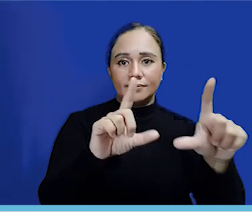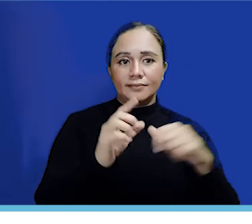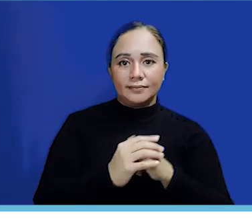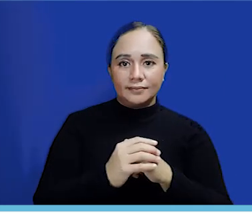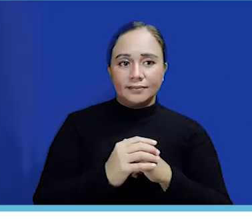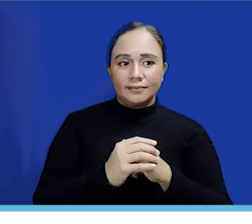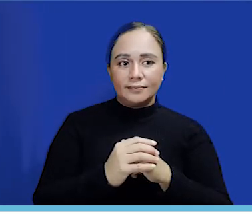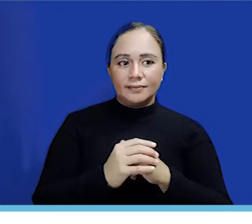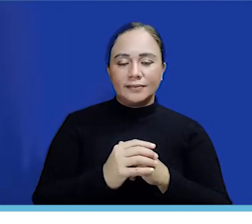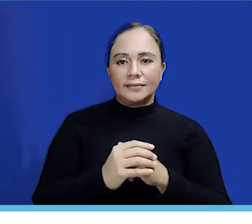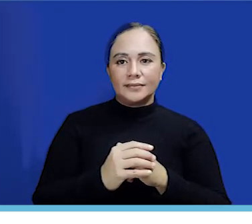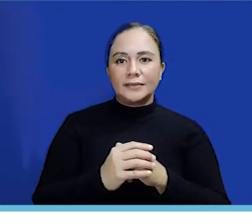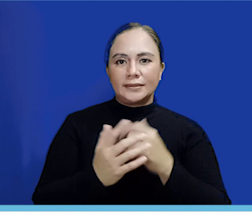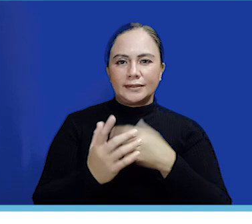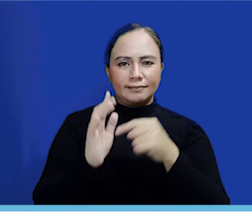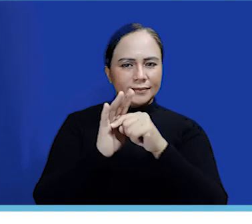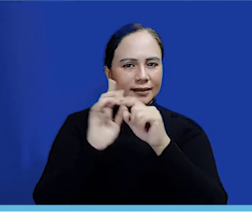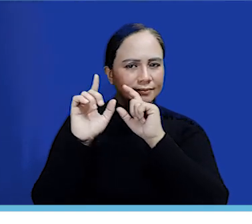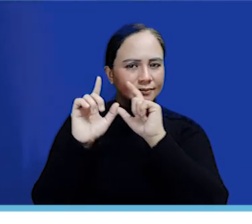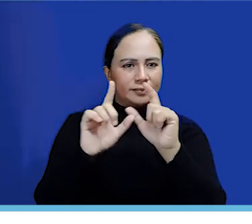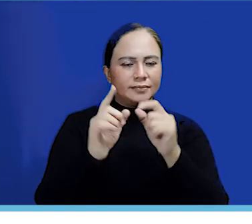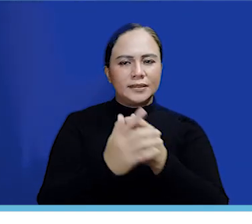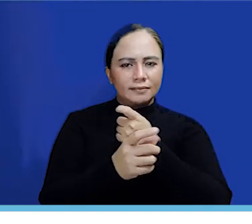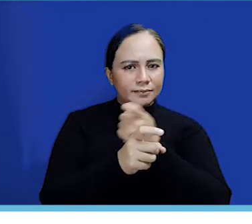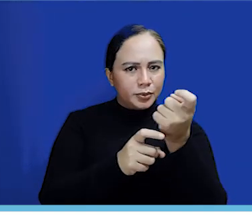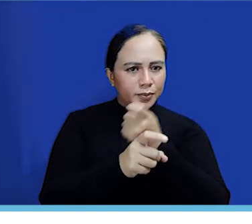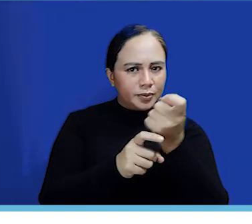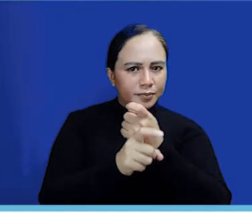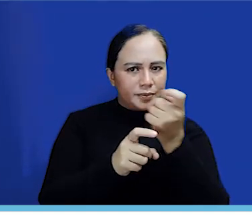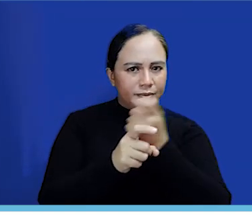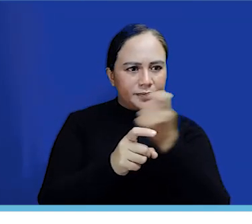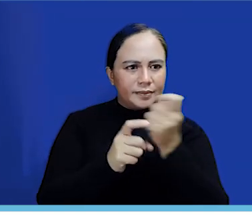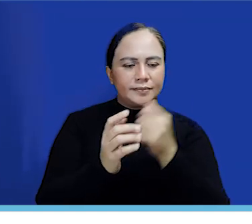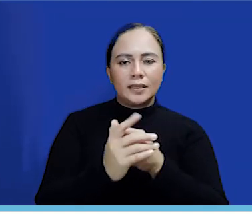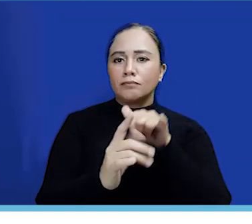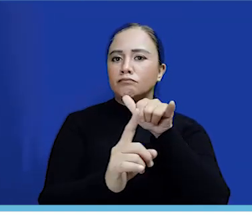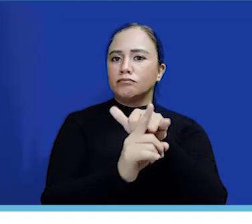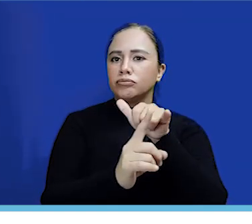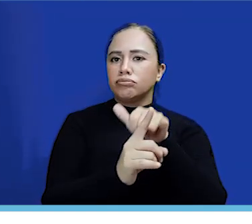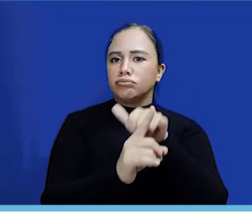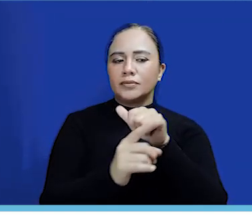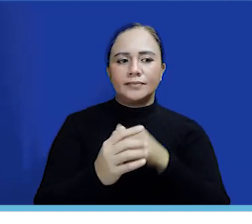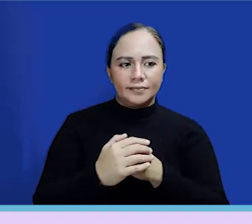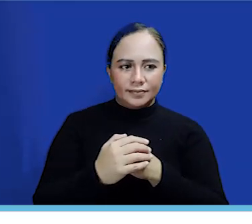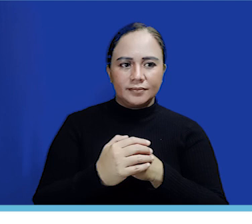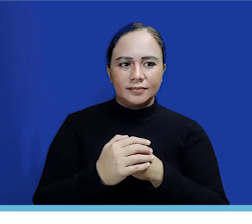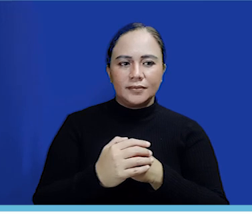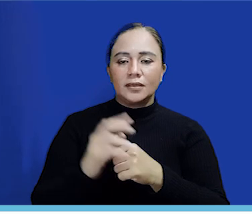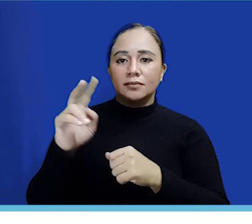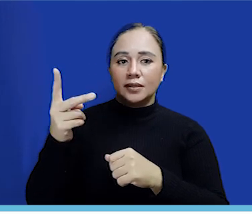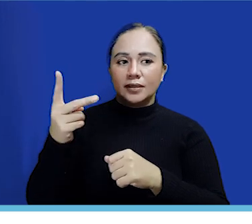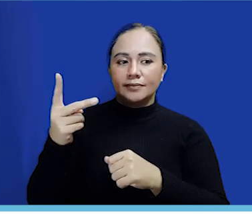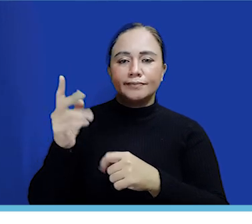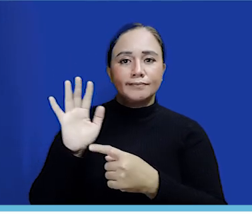Stereotyping, stigma, teasing, and bullying.